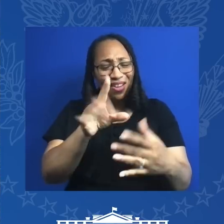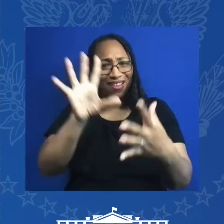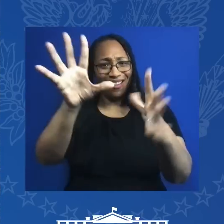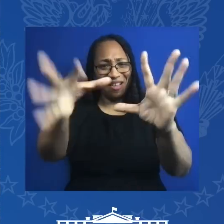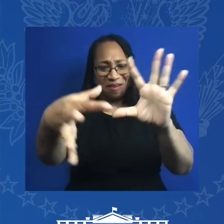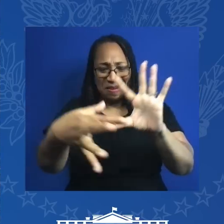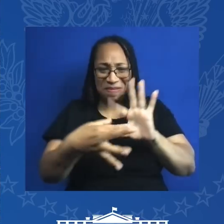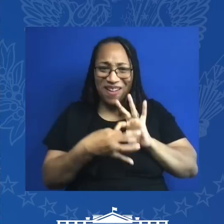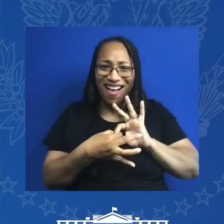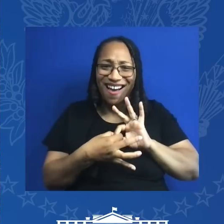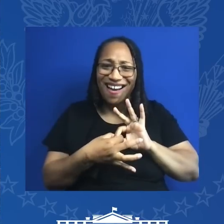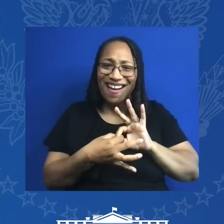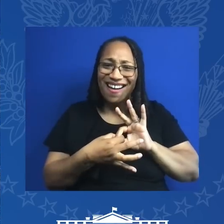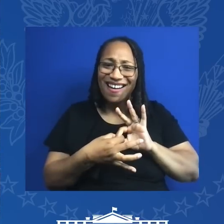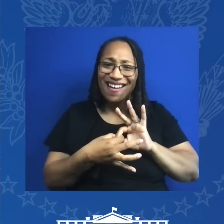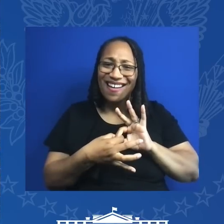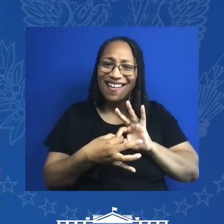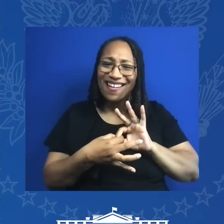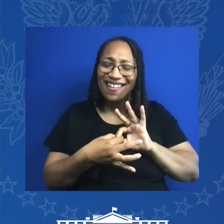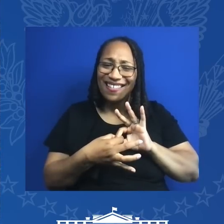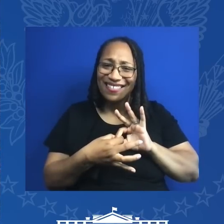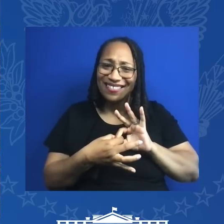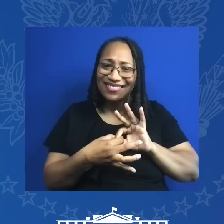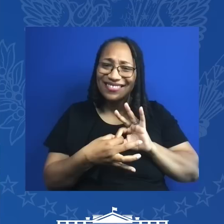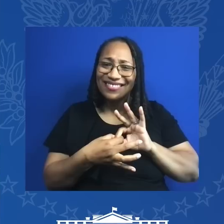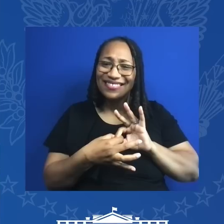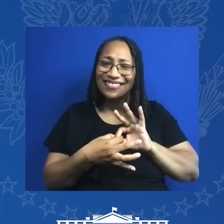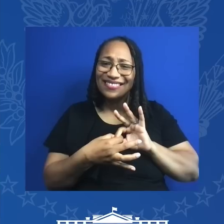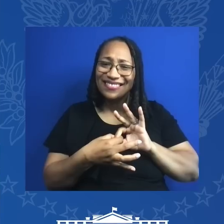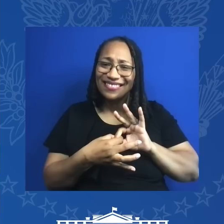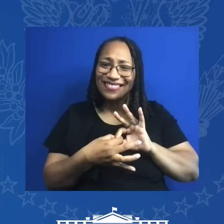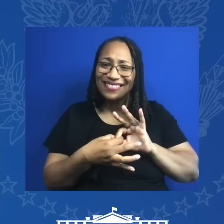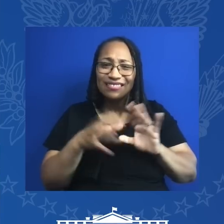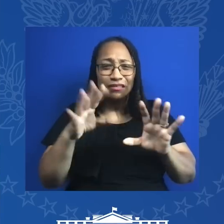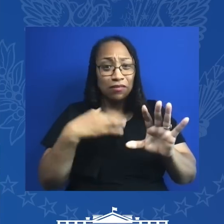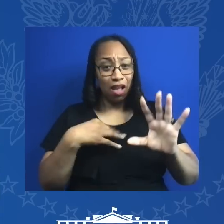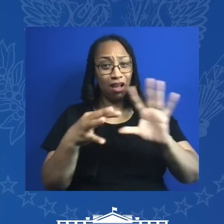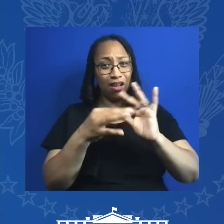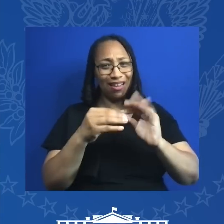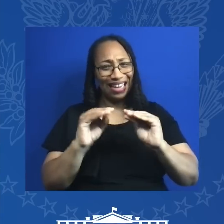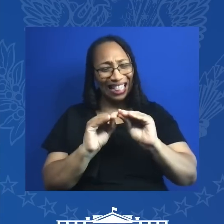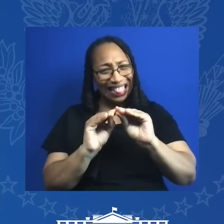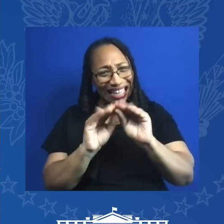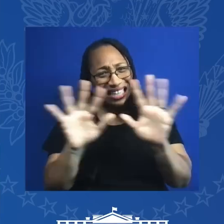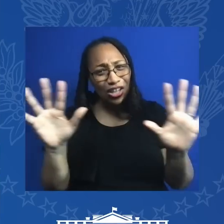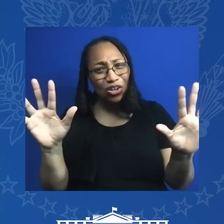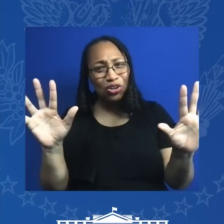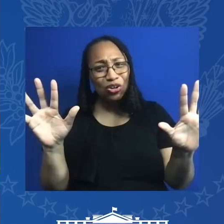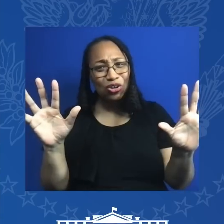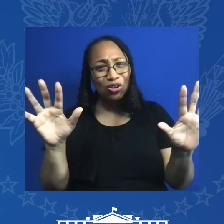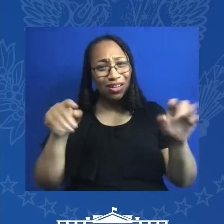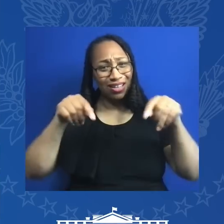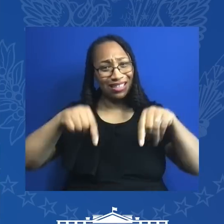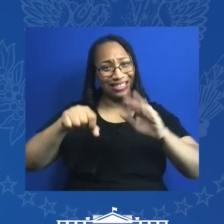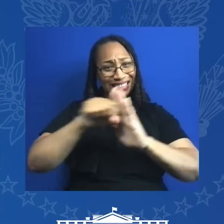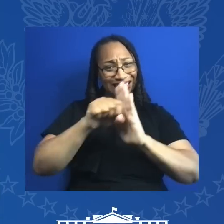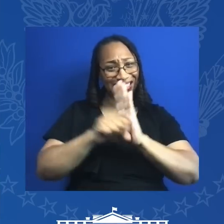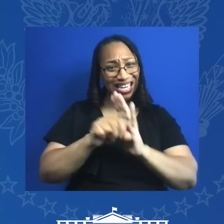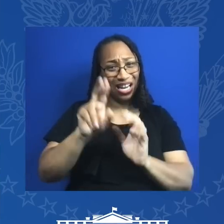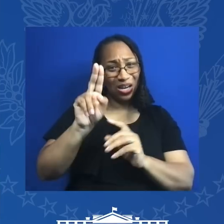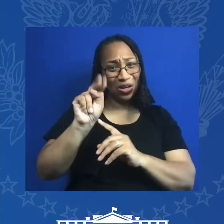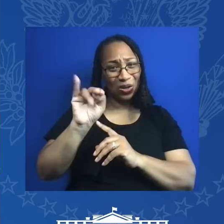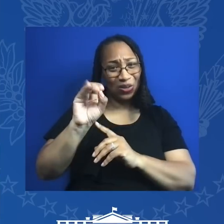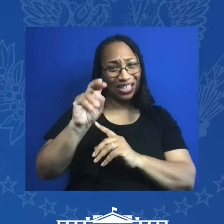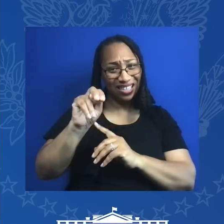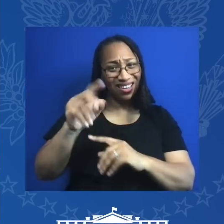And as I made clear, including in my State of the Union address, your president, my entire administration has your